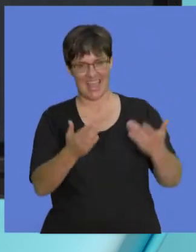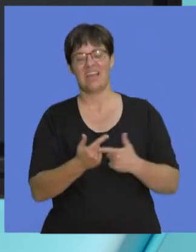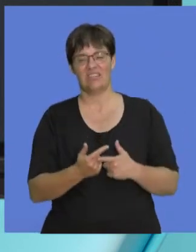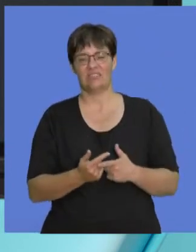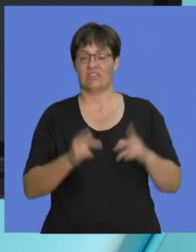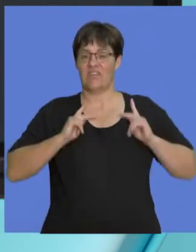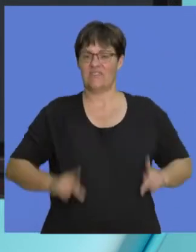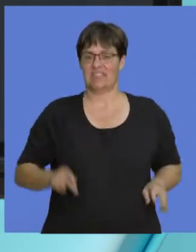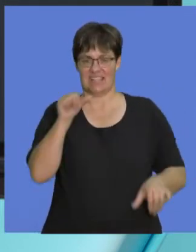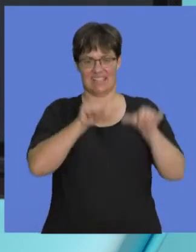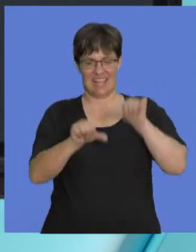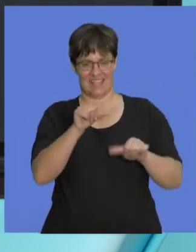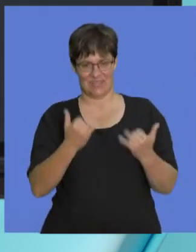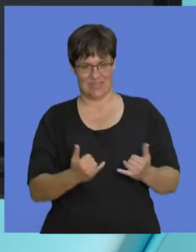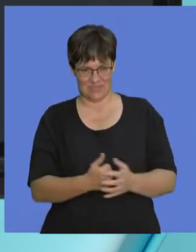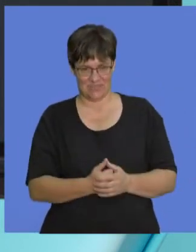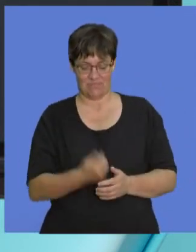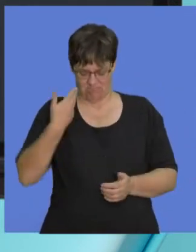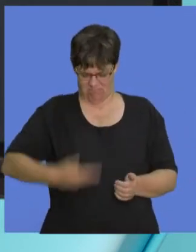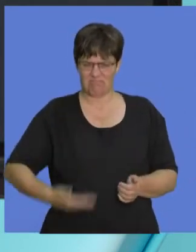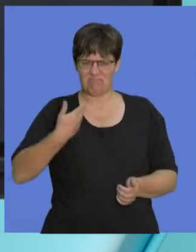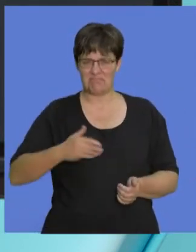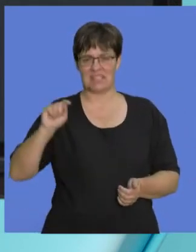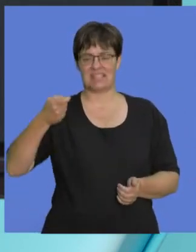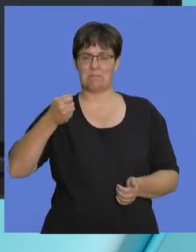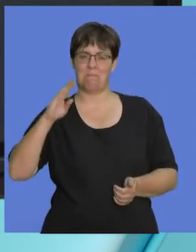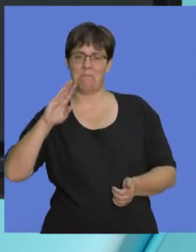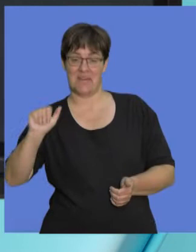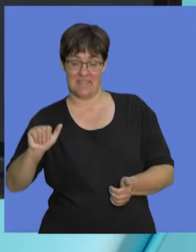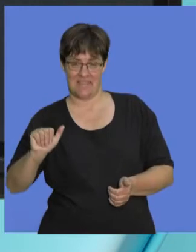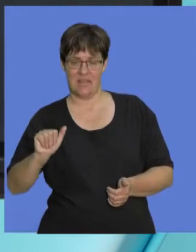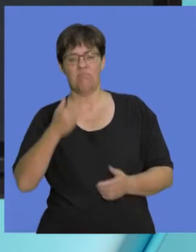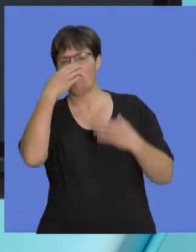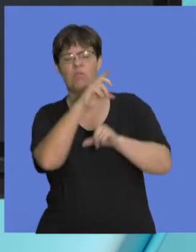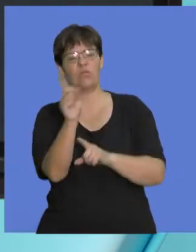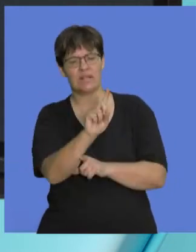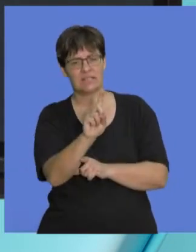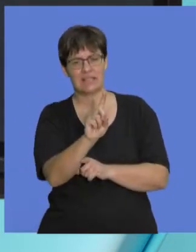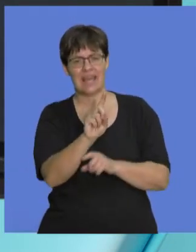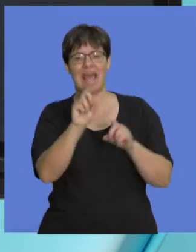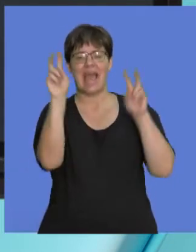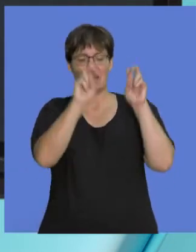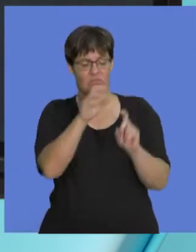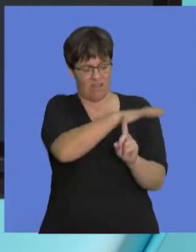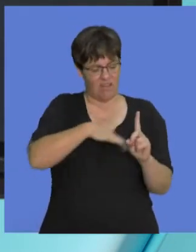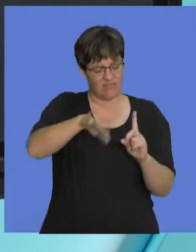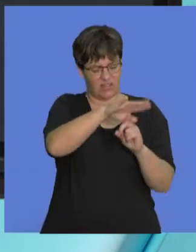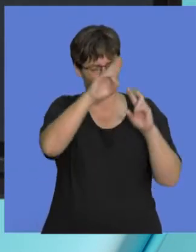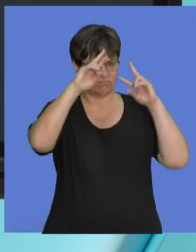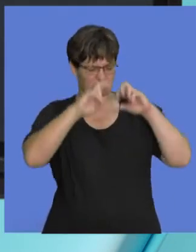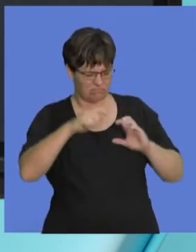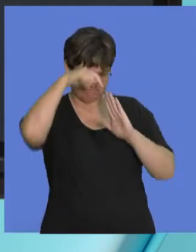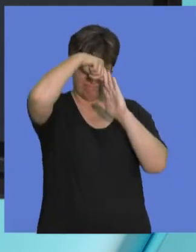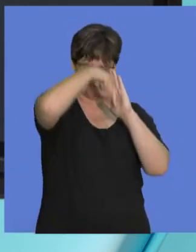to our physical sciences. Today, my name is Temba Ngube. Our focus is on exploring electric fields. And,